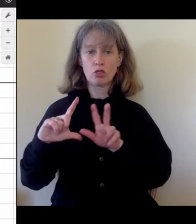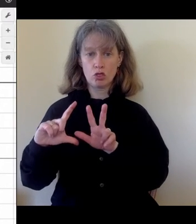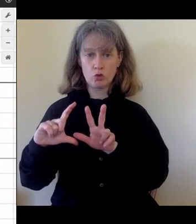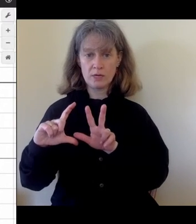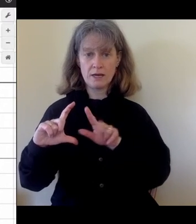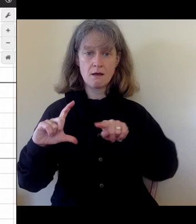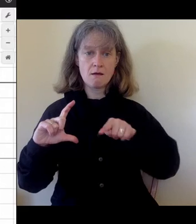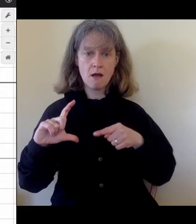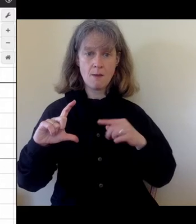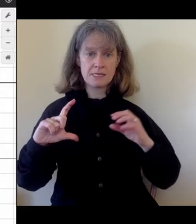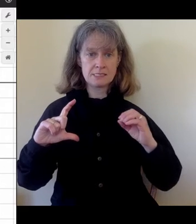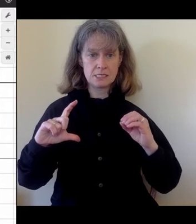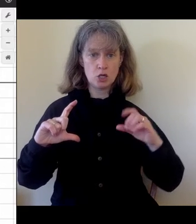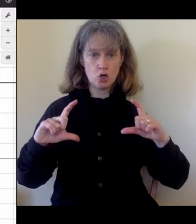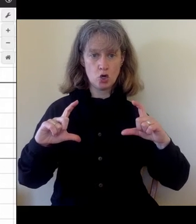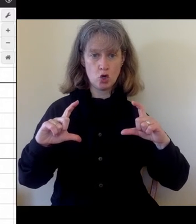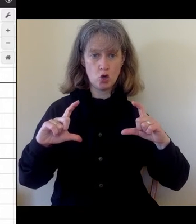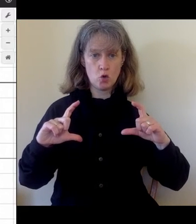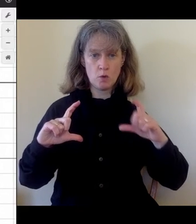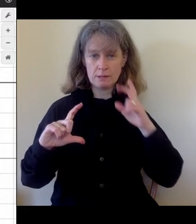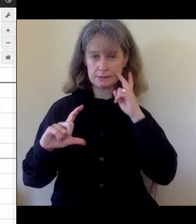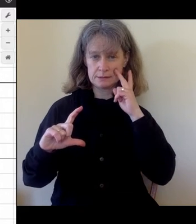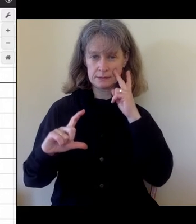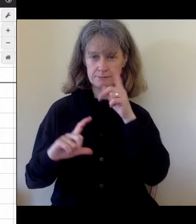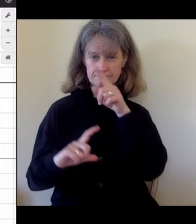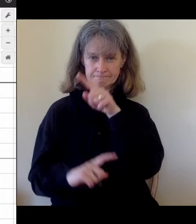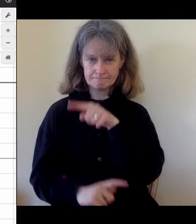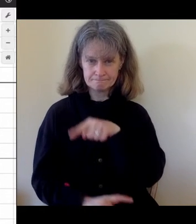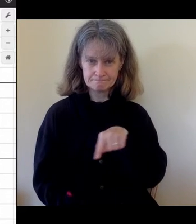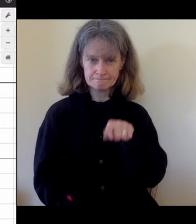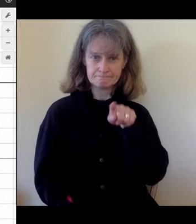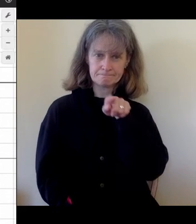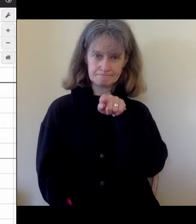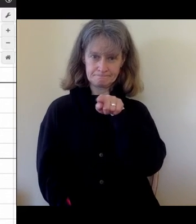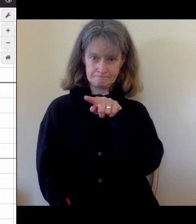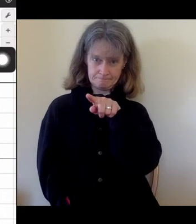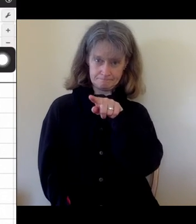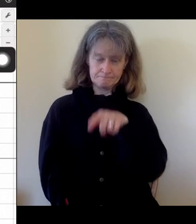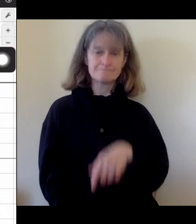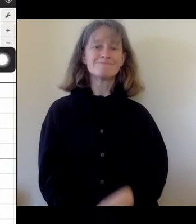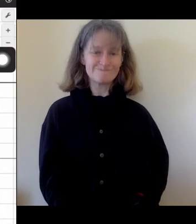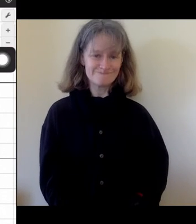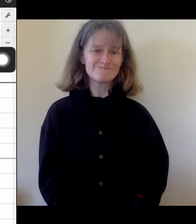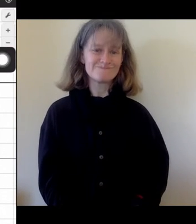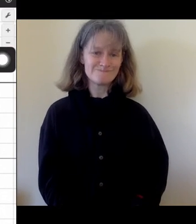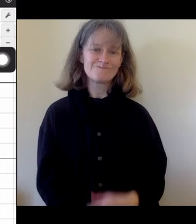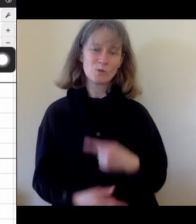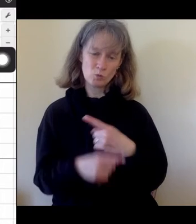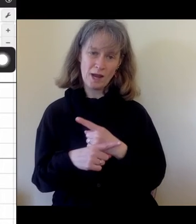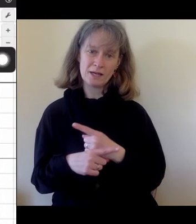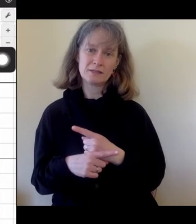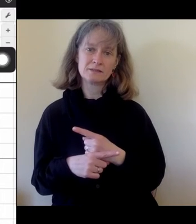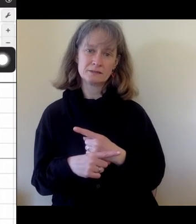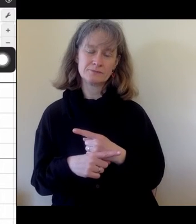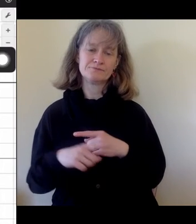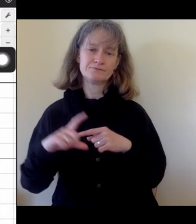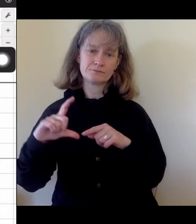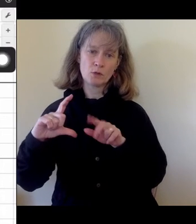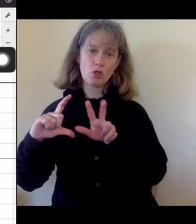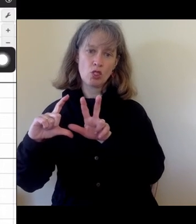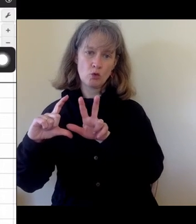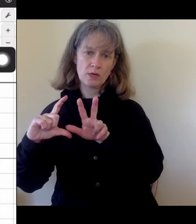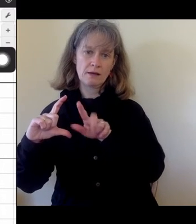Let's look. Our graph crosses the x-axis, at 3,